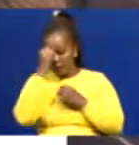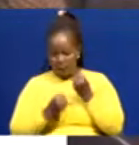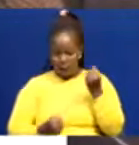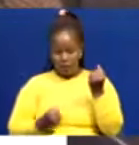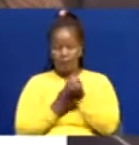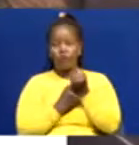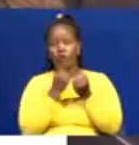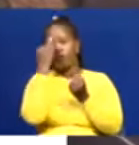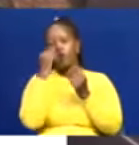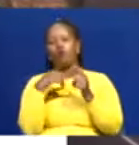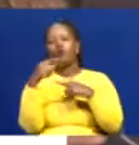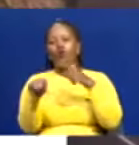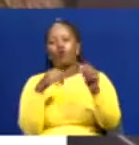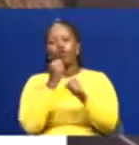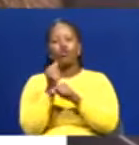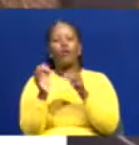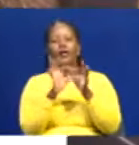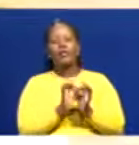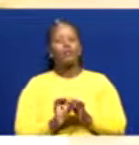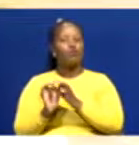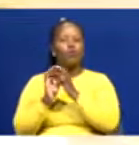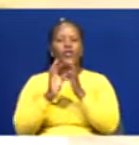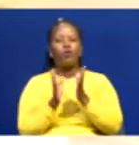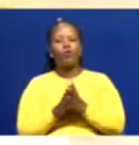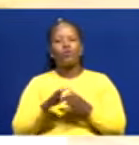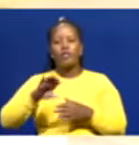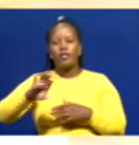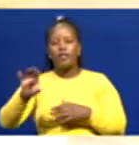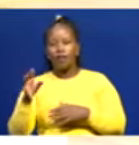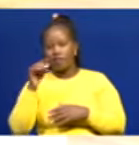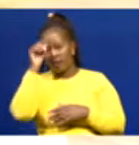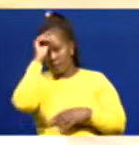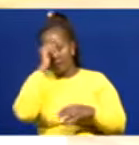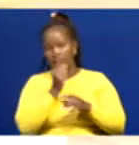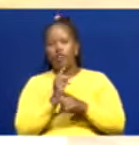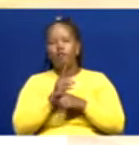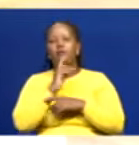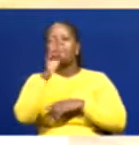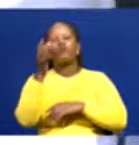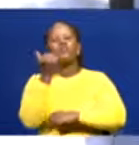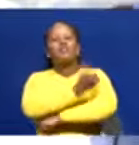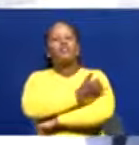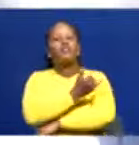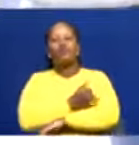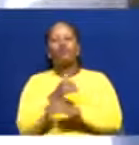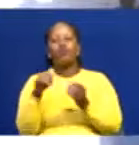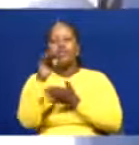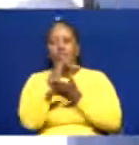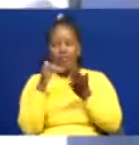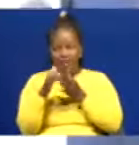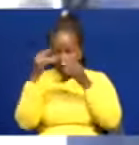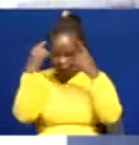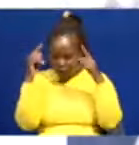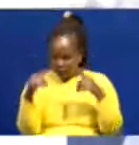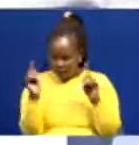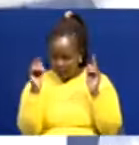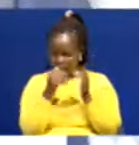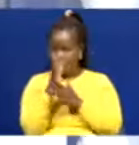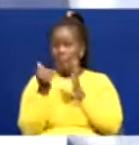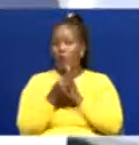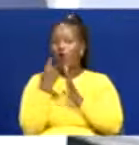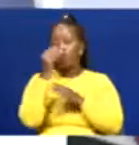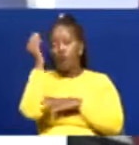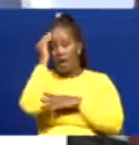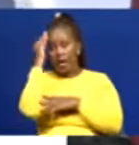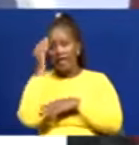will continue to work closely with the county government to ensure that the institution becomes a center of excellence where those pursuing various medical